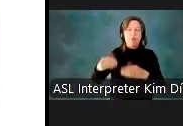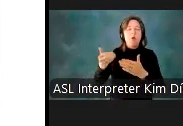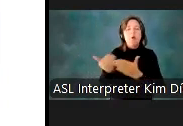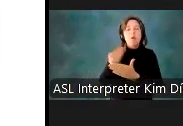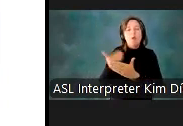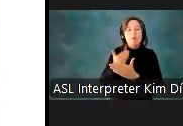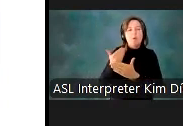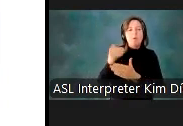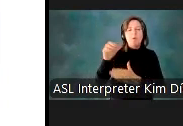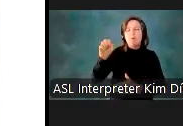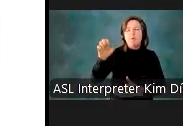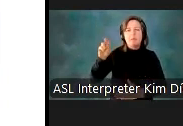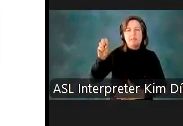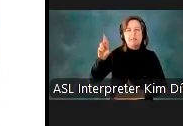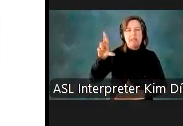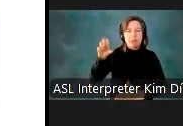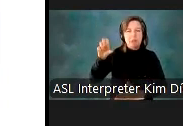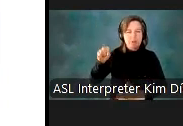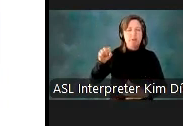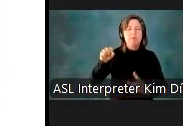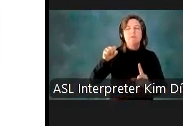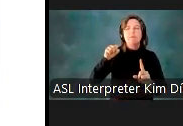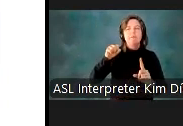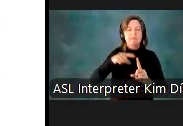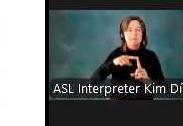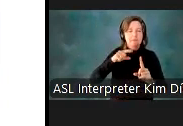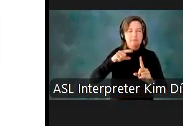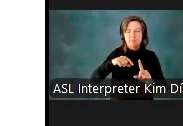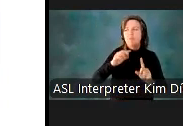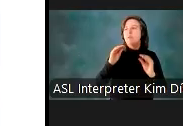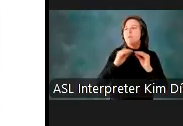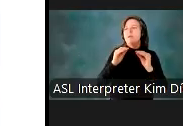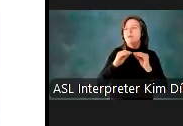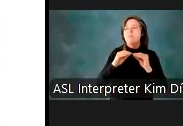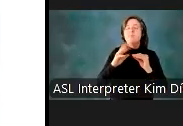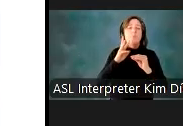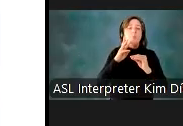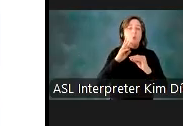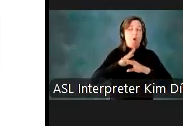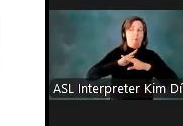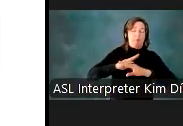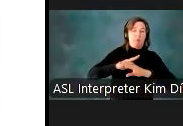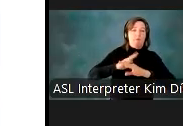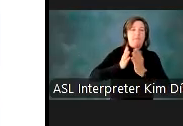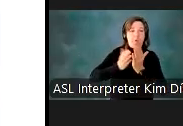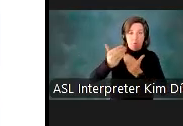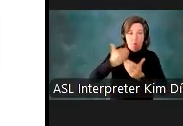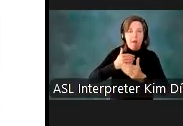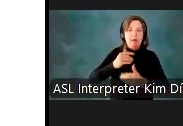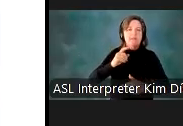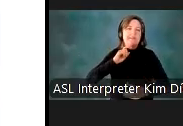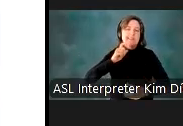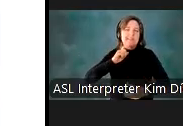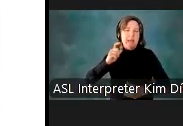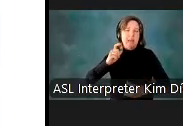sensors, the new more waterproof and robust stainless steel electronics enclosures, and